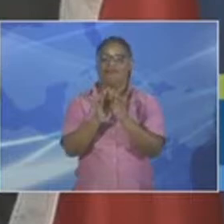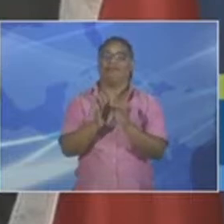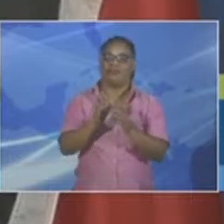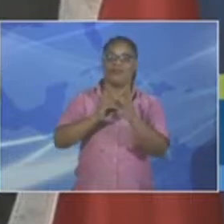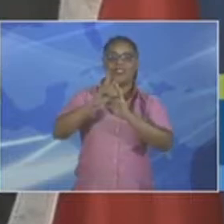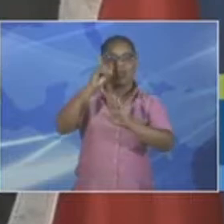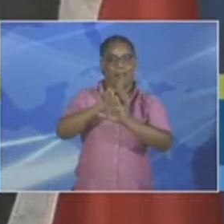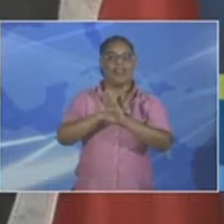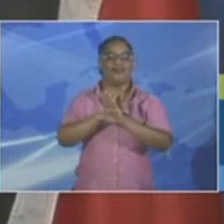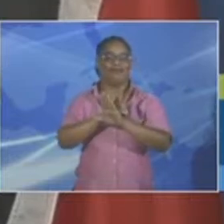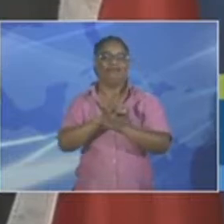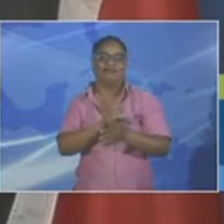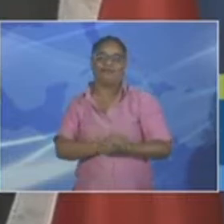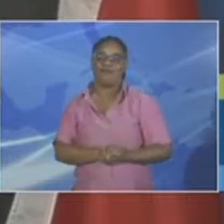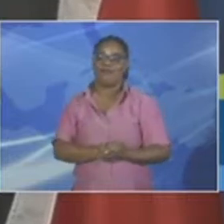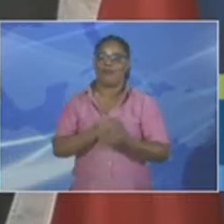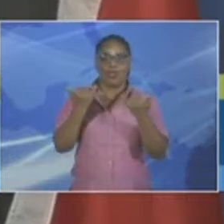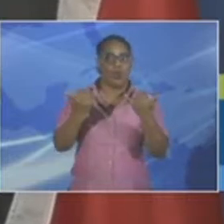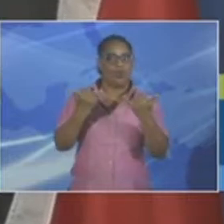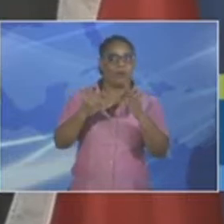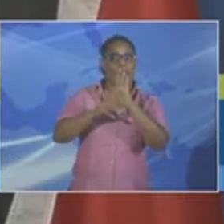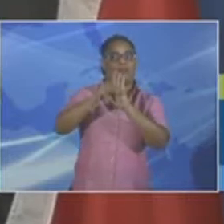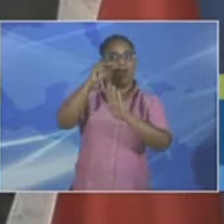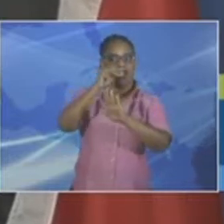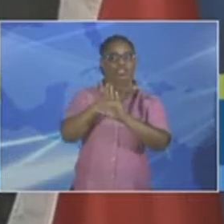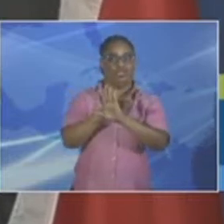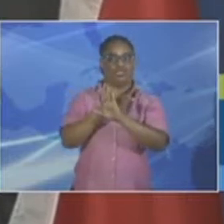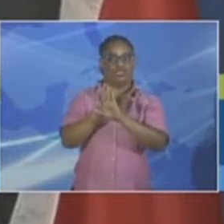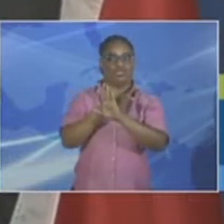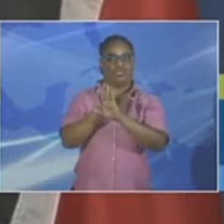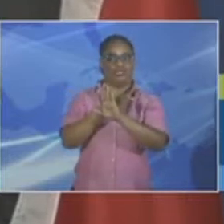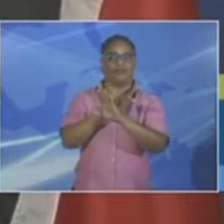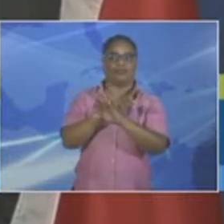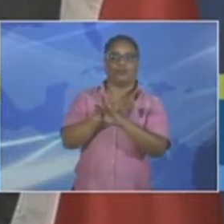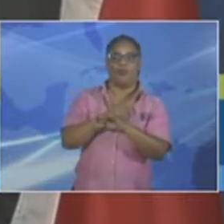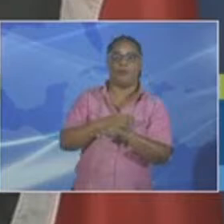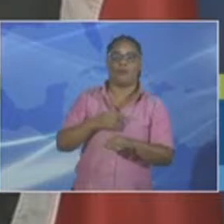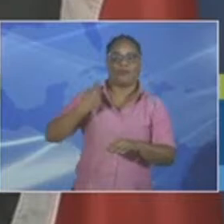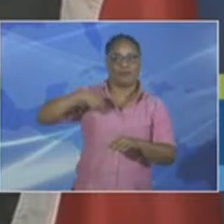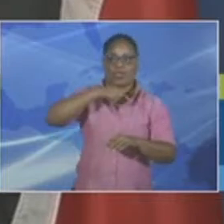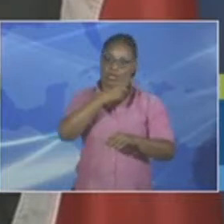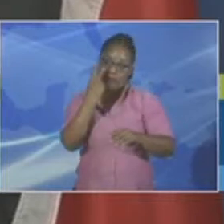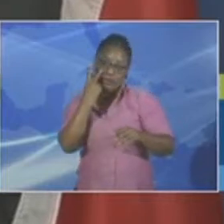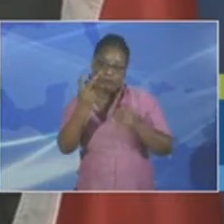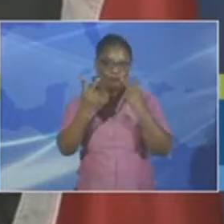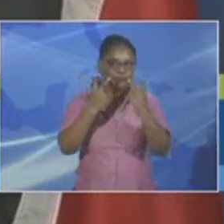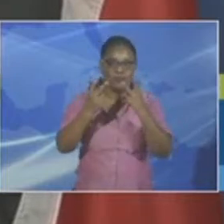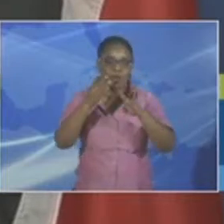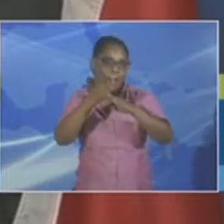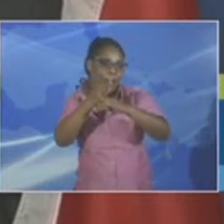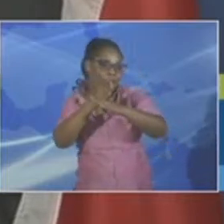March. And as a result of the improvements in our circumstance,